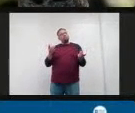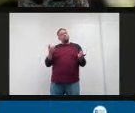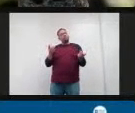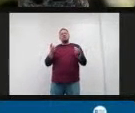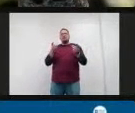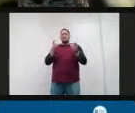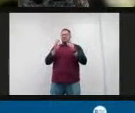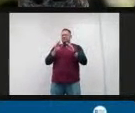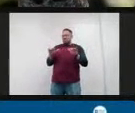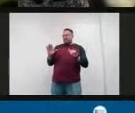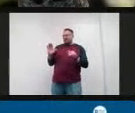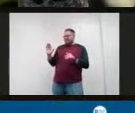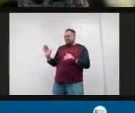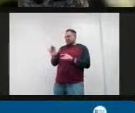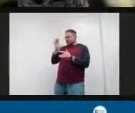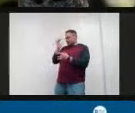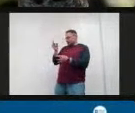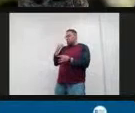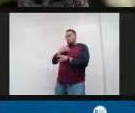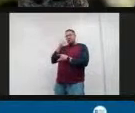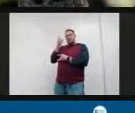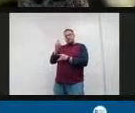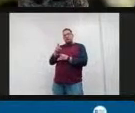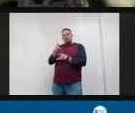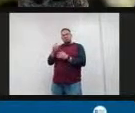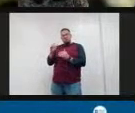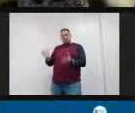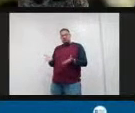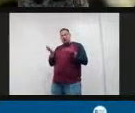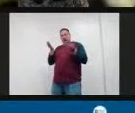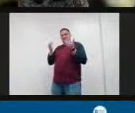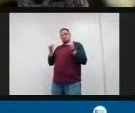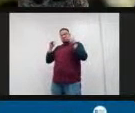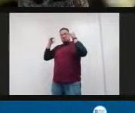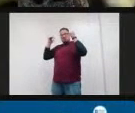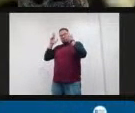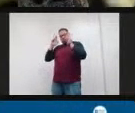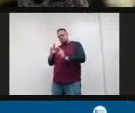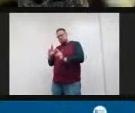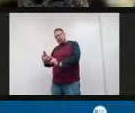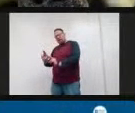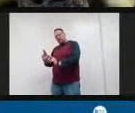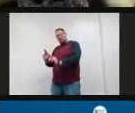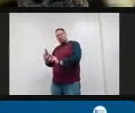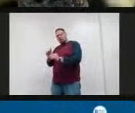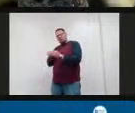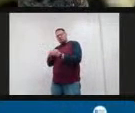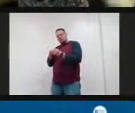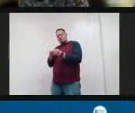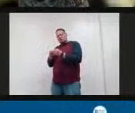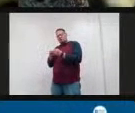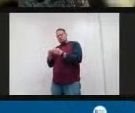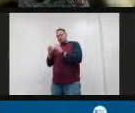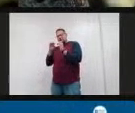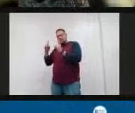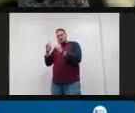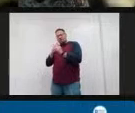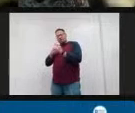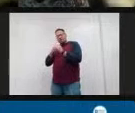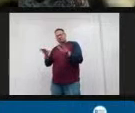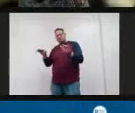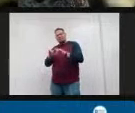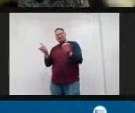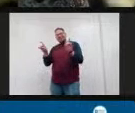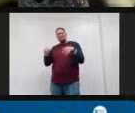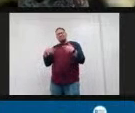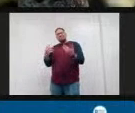children's interests. I do think we need to hold in like a very high regard, because like it's about the cultivation and education of our students, but also, I mean,